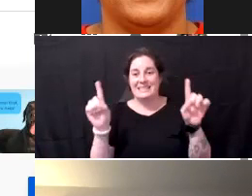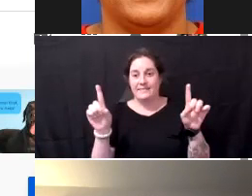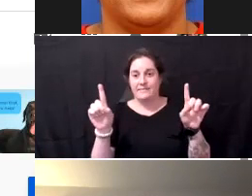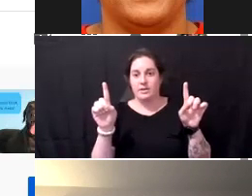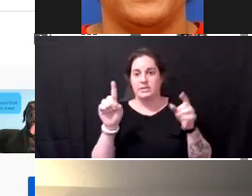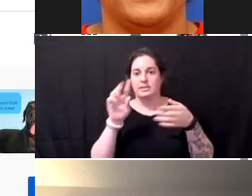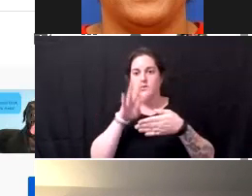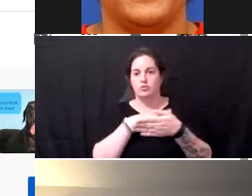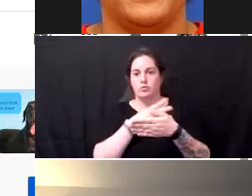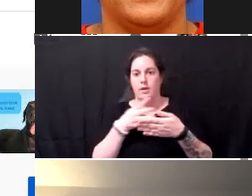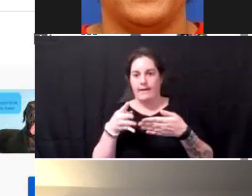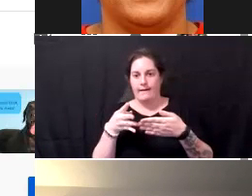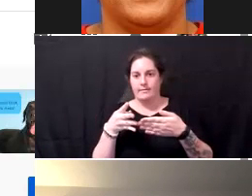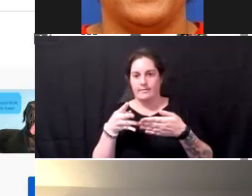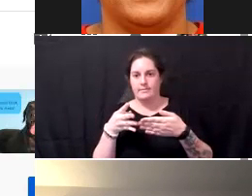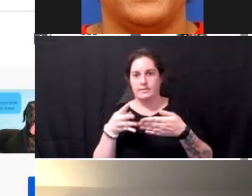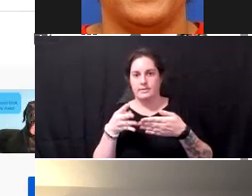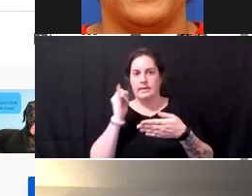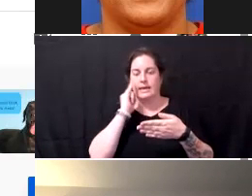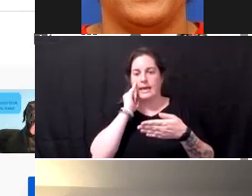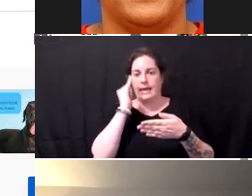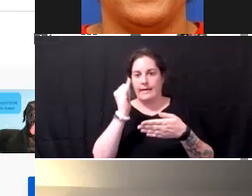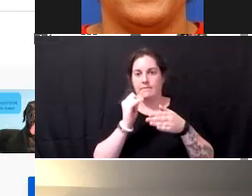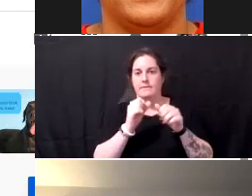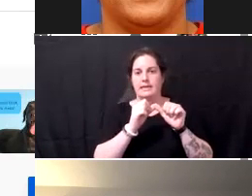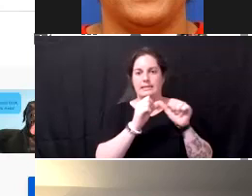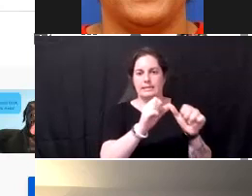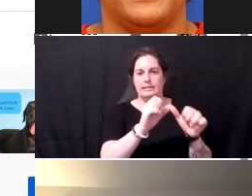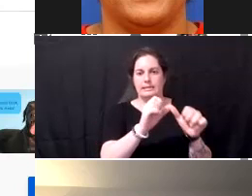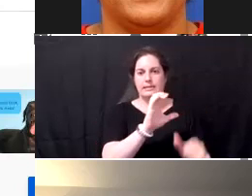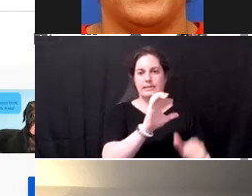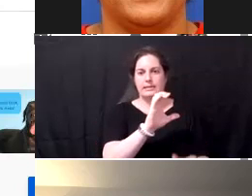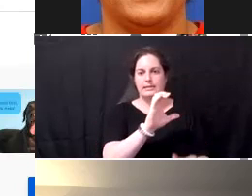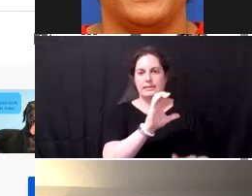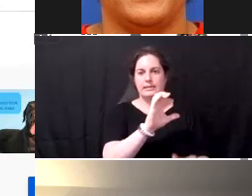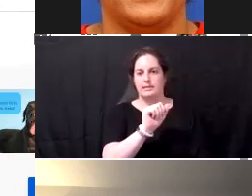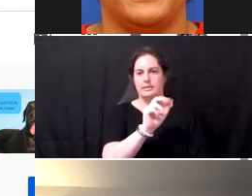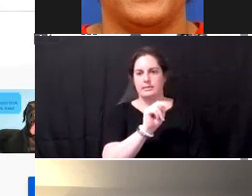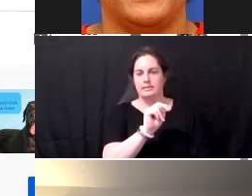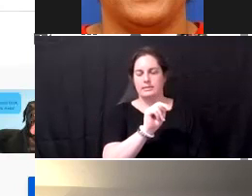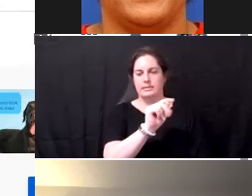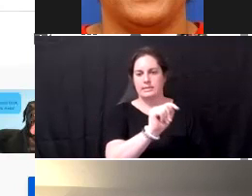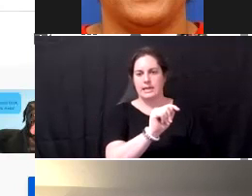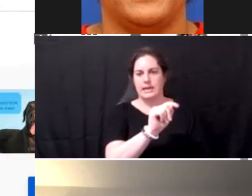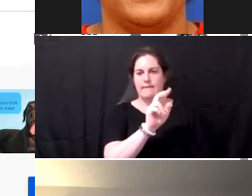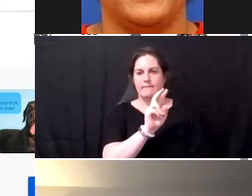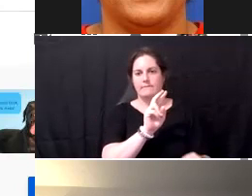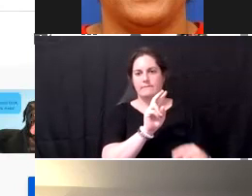graphs when the object has a constant velocity and the acceleration is